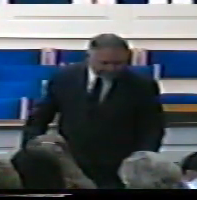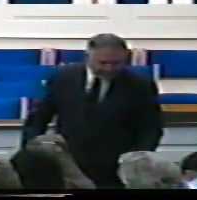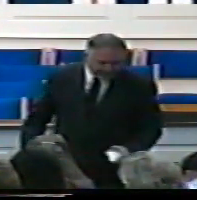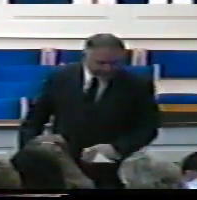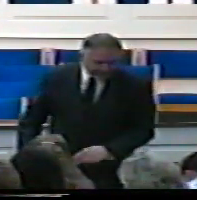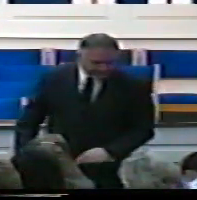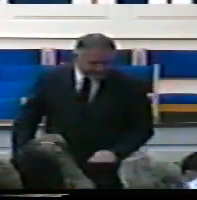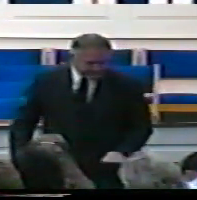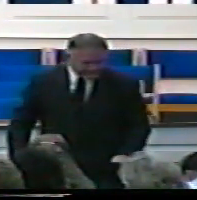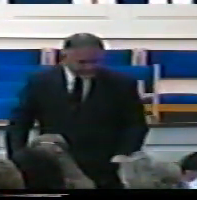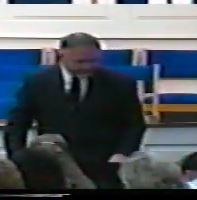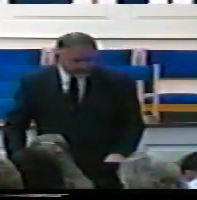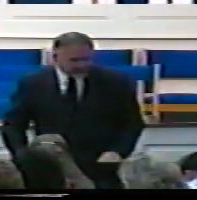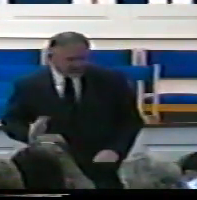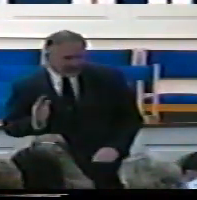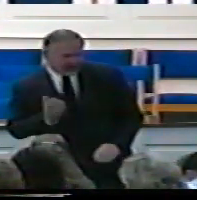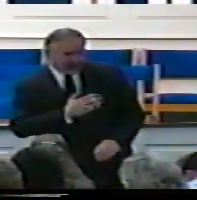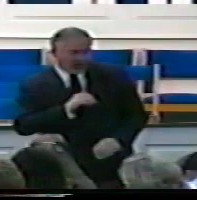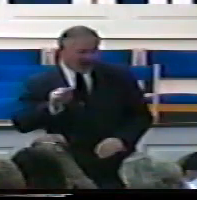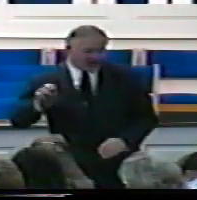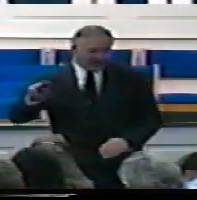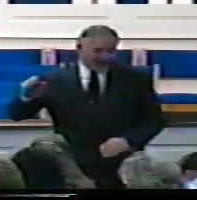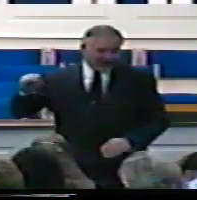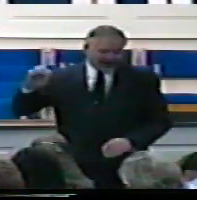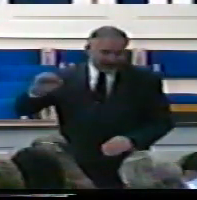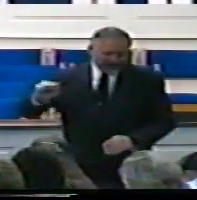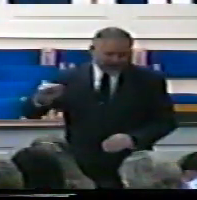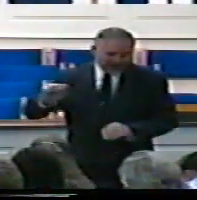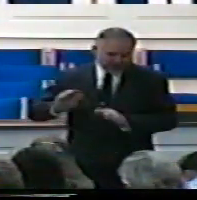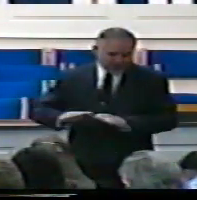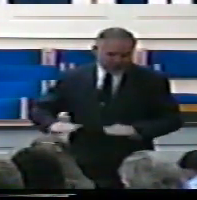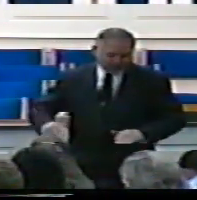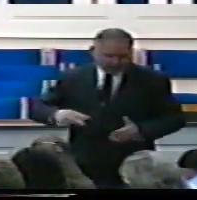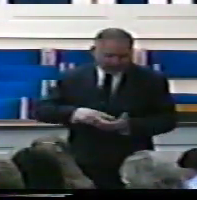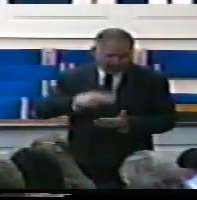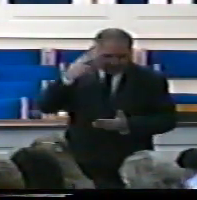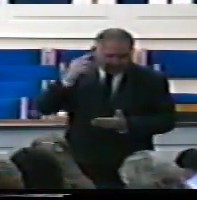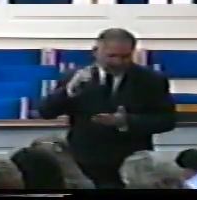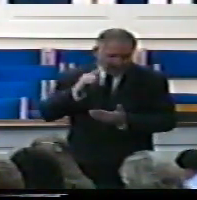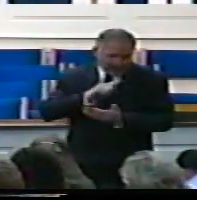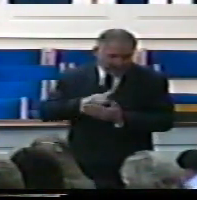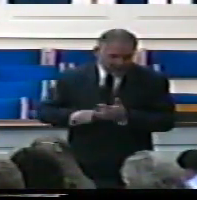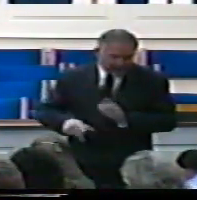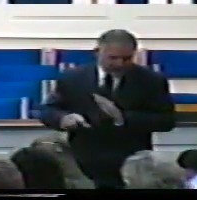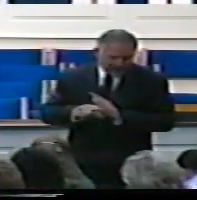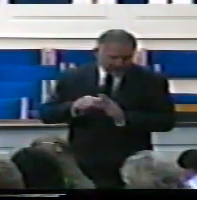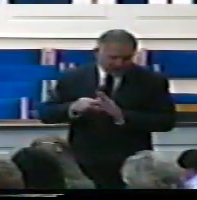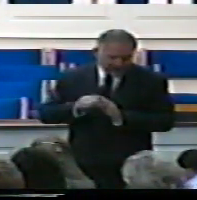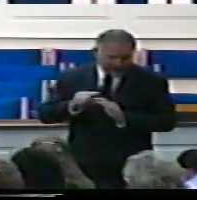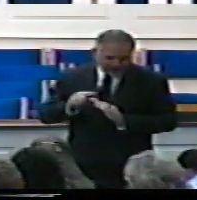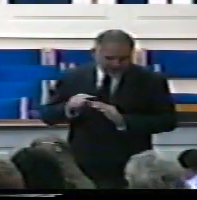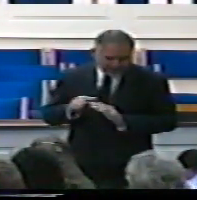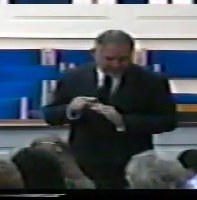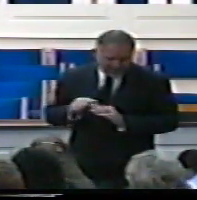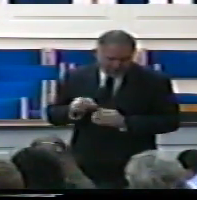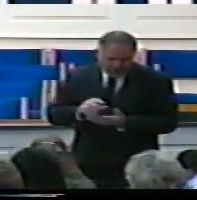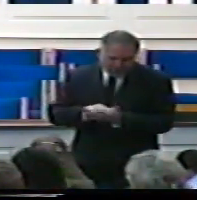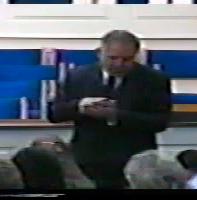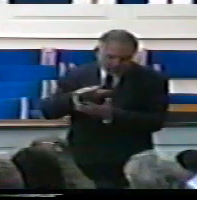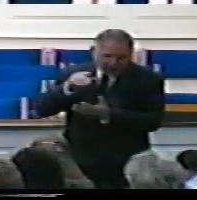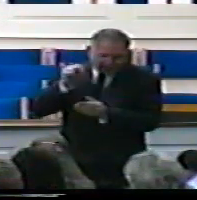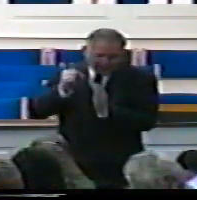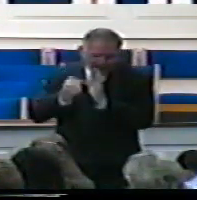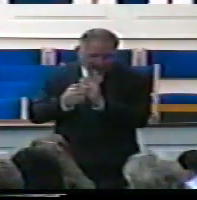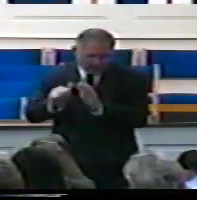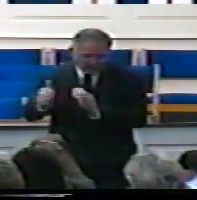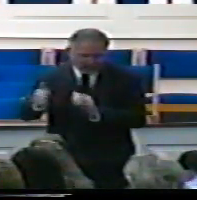Here's the verse of scripture that our Awana workers people learn. 2 Timothy 2:15. Study to show thyself